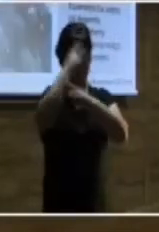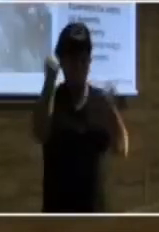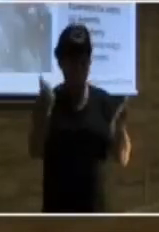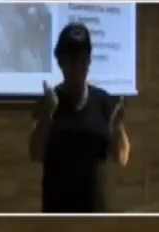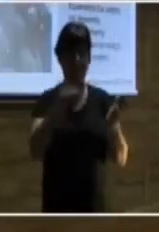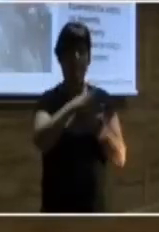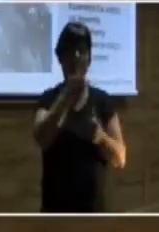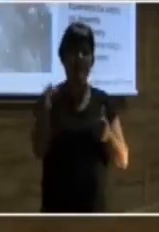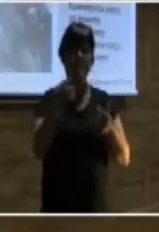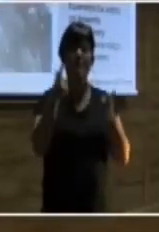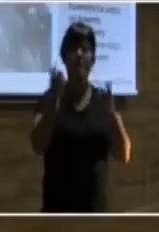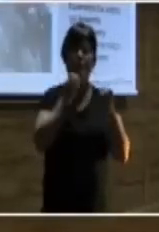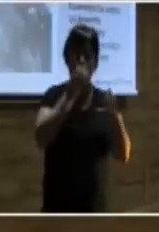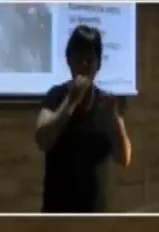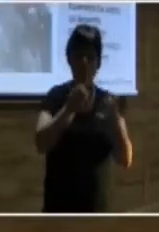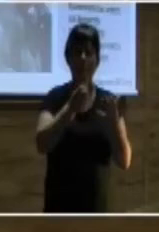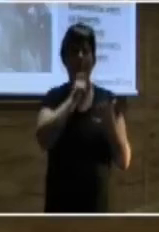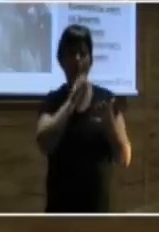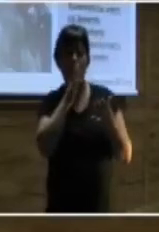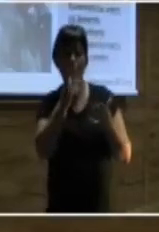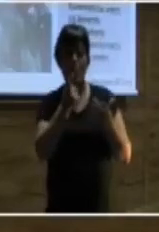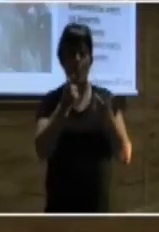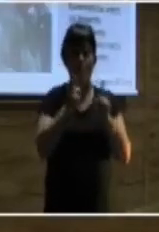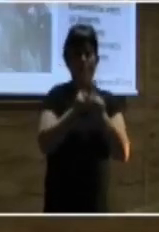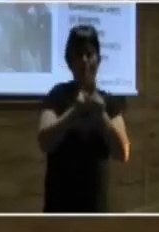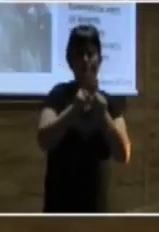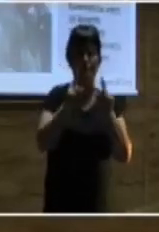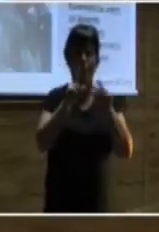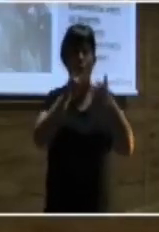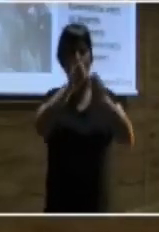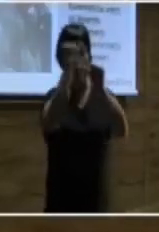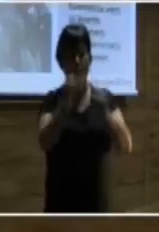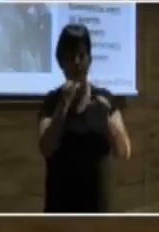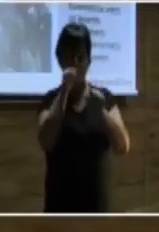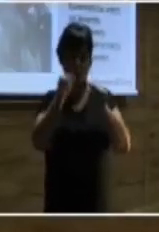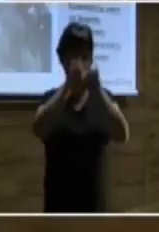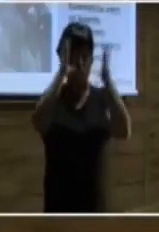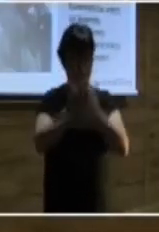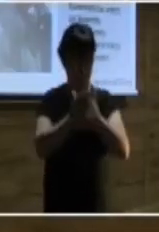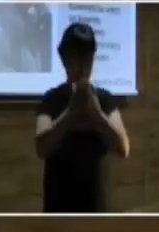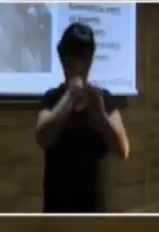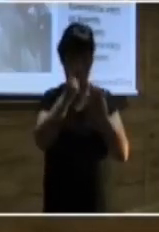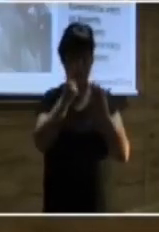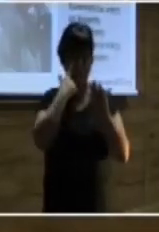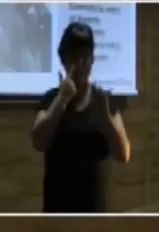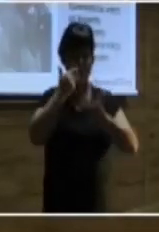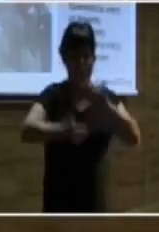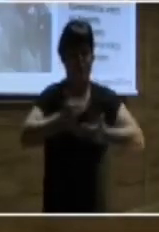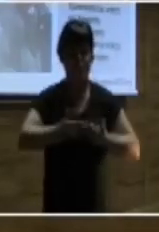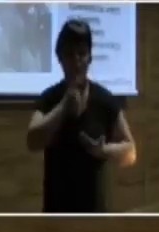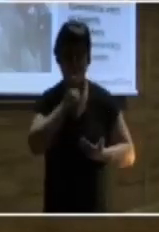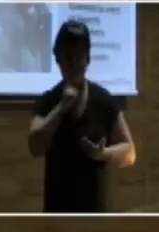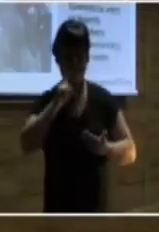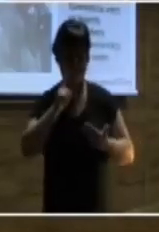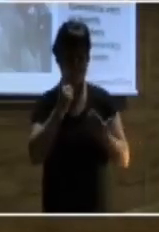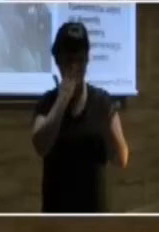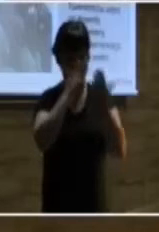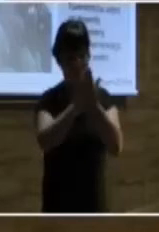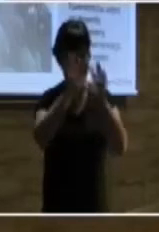you can see on the slide, is down below. So, and all these reports, or most of them, we have in